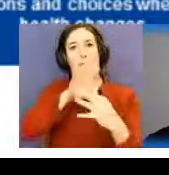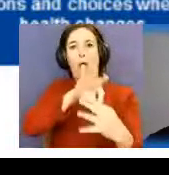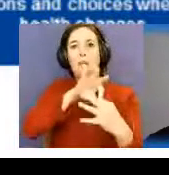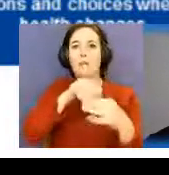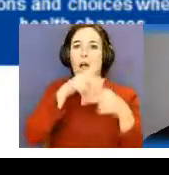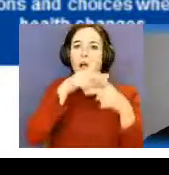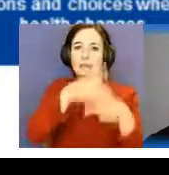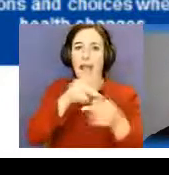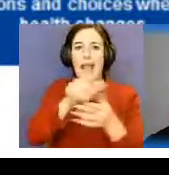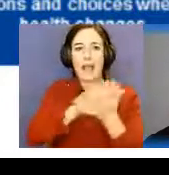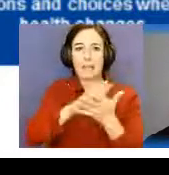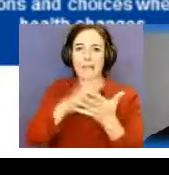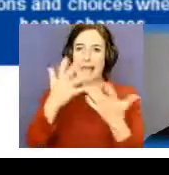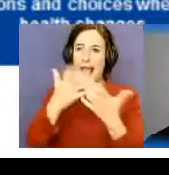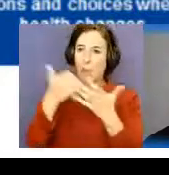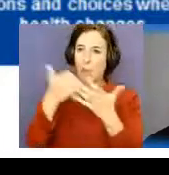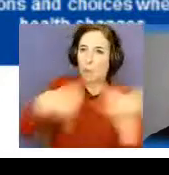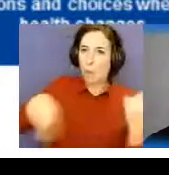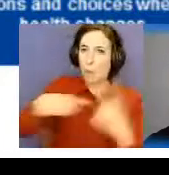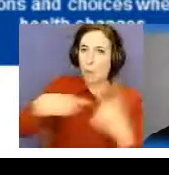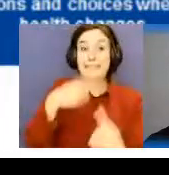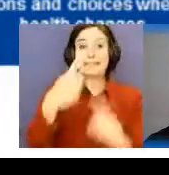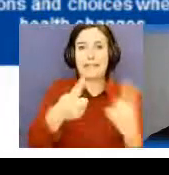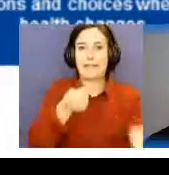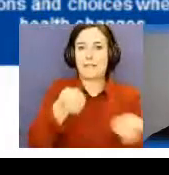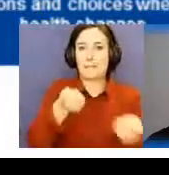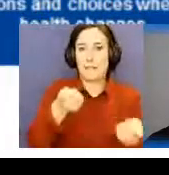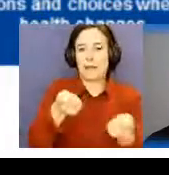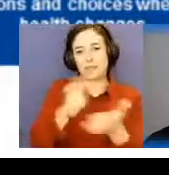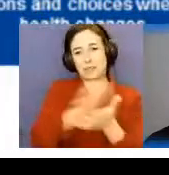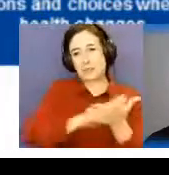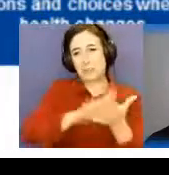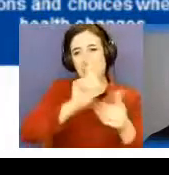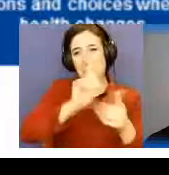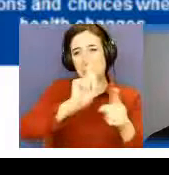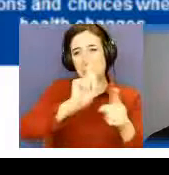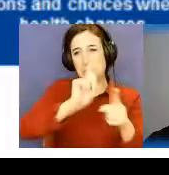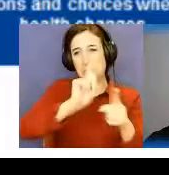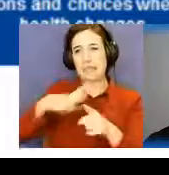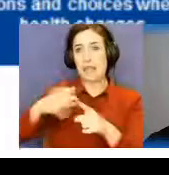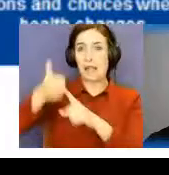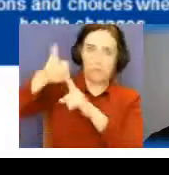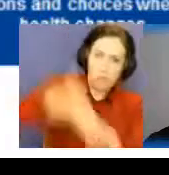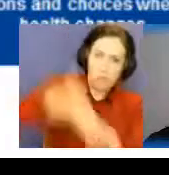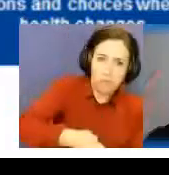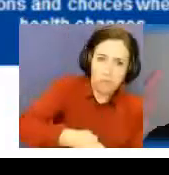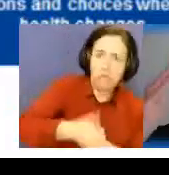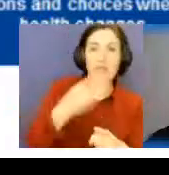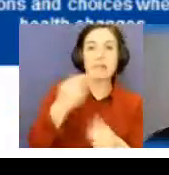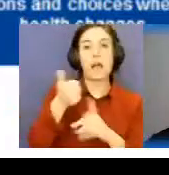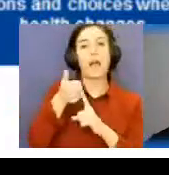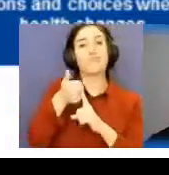this effectively shows is the different levels of support that individuals might be. It's a crude way of looking at it because everyone's different, but